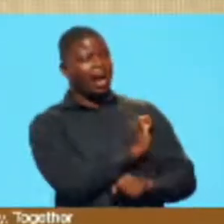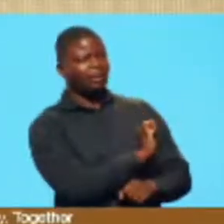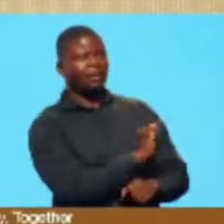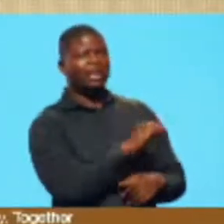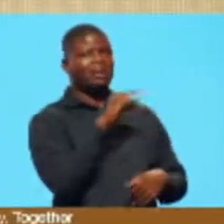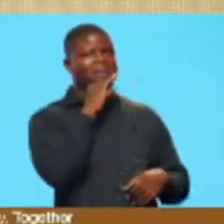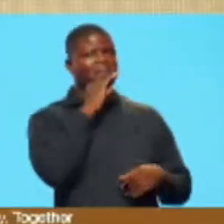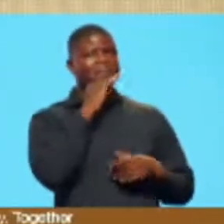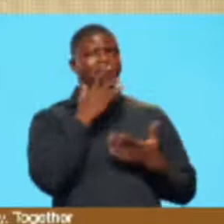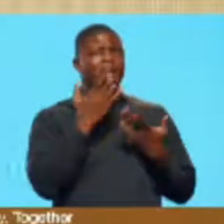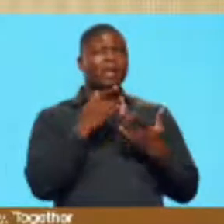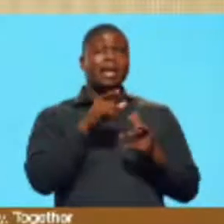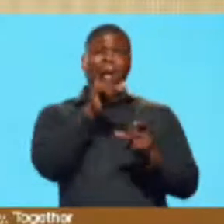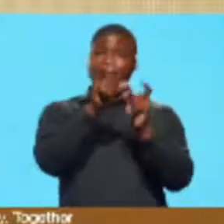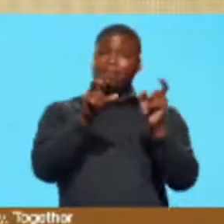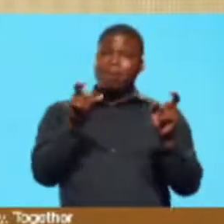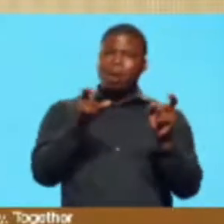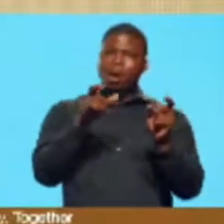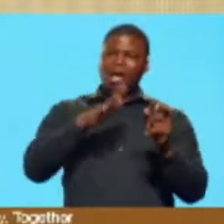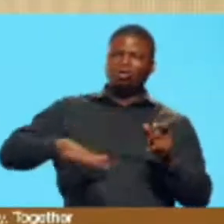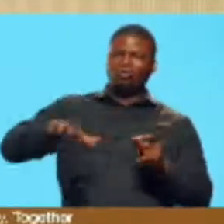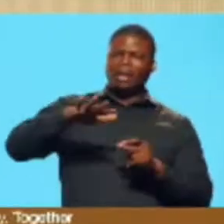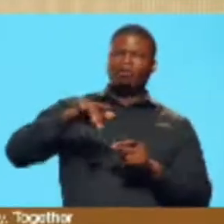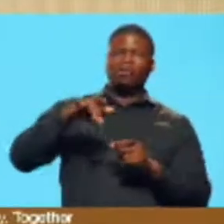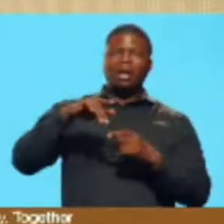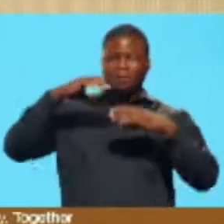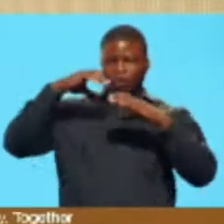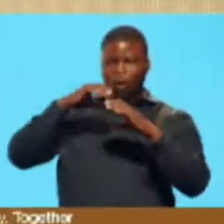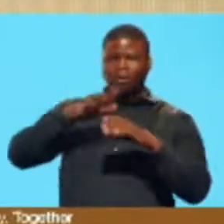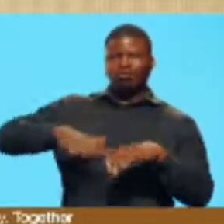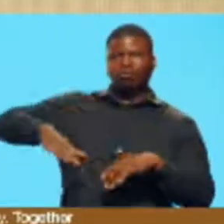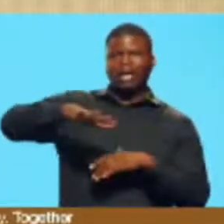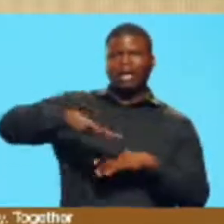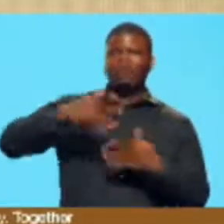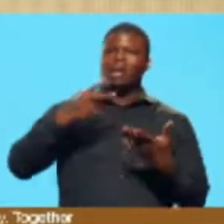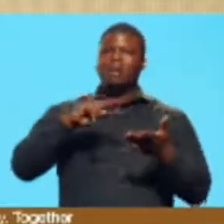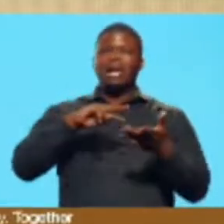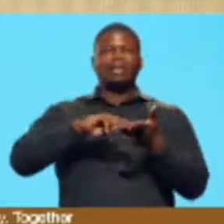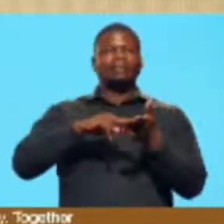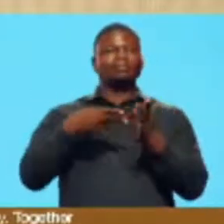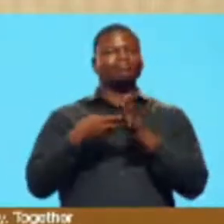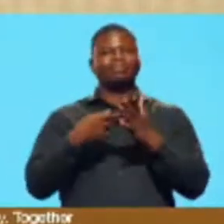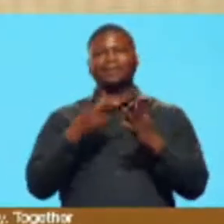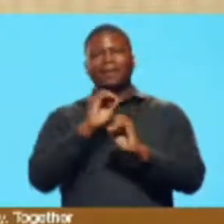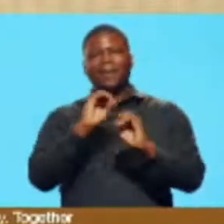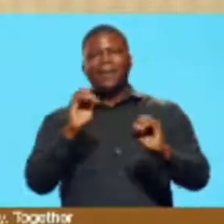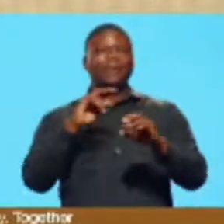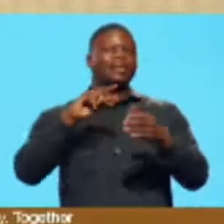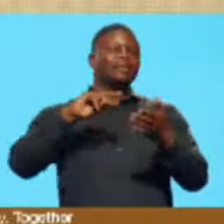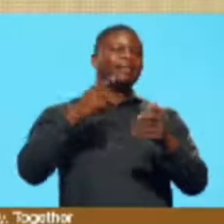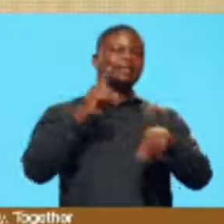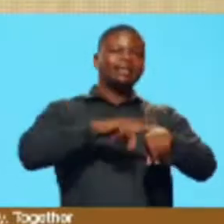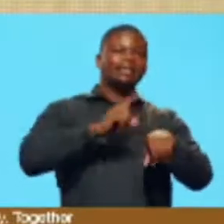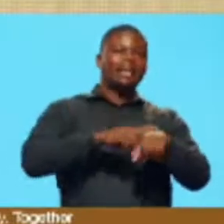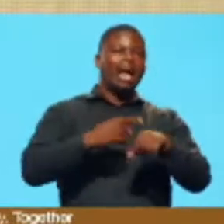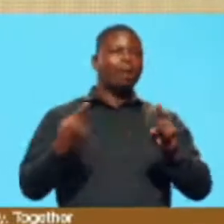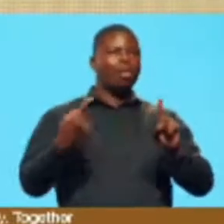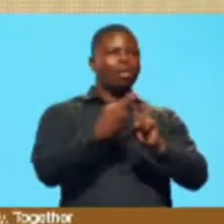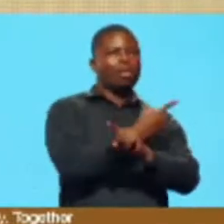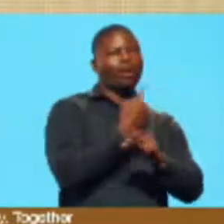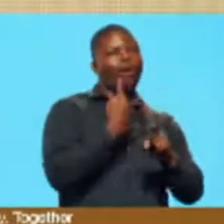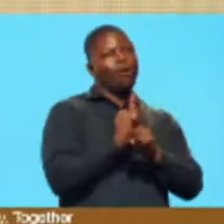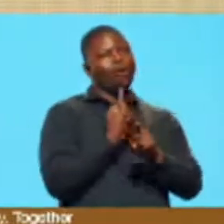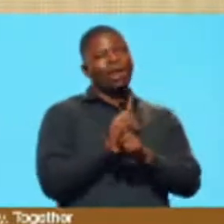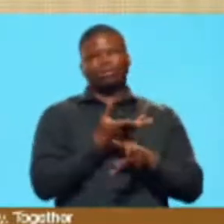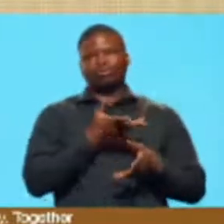with everyone general as demographers. And even those that are aspiring demographers, and I'm sure they're falling into